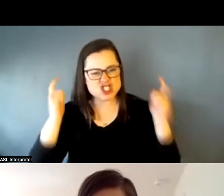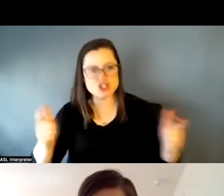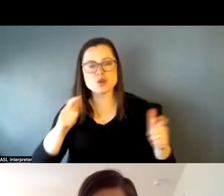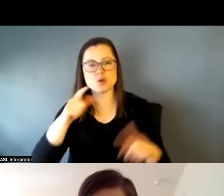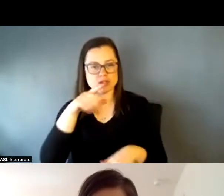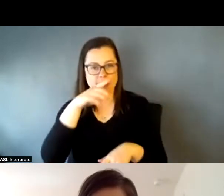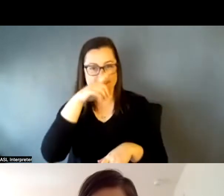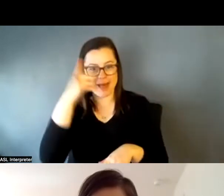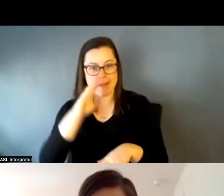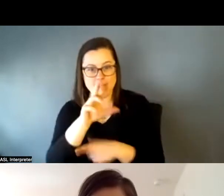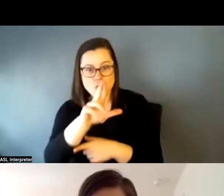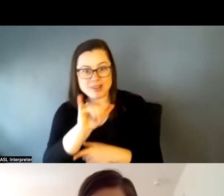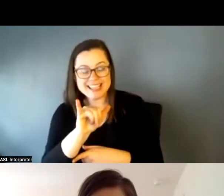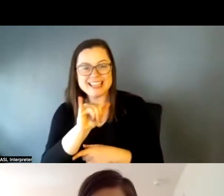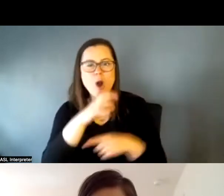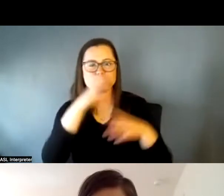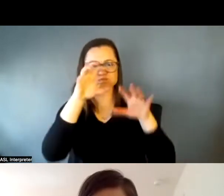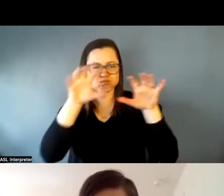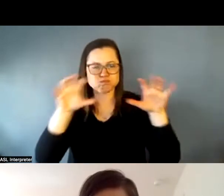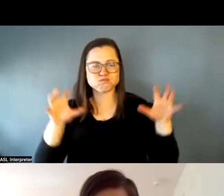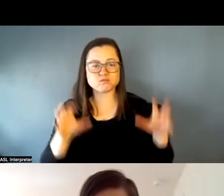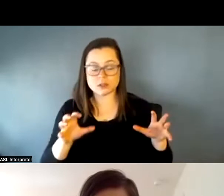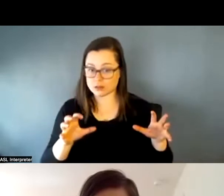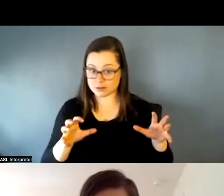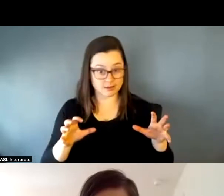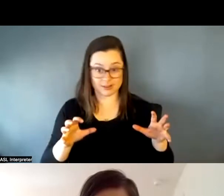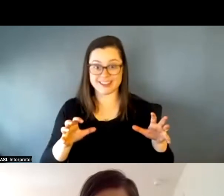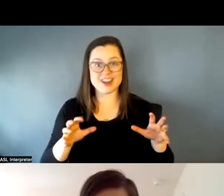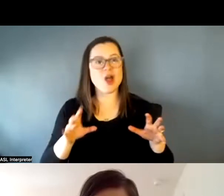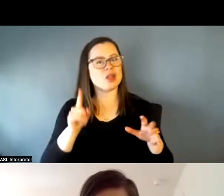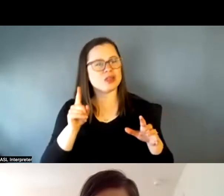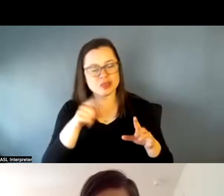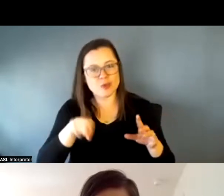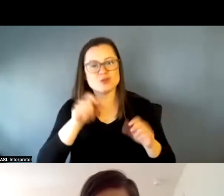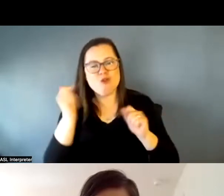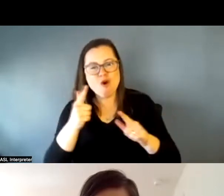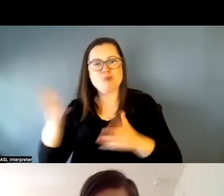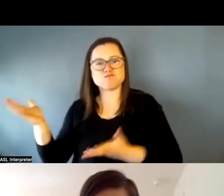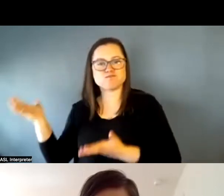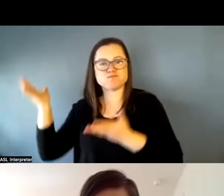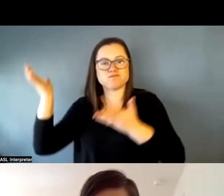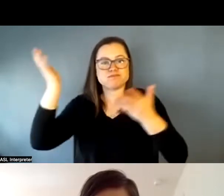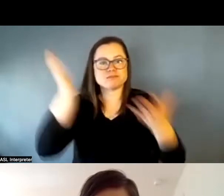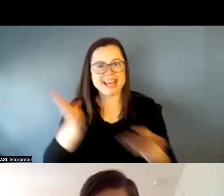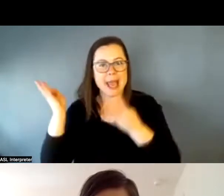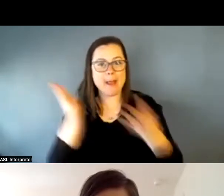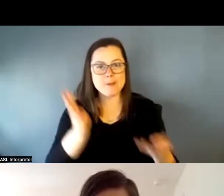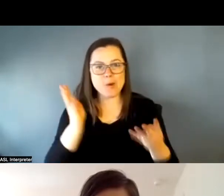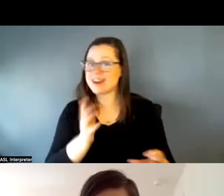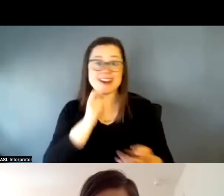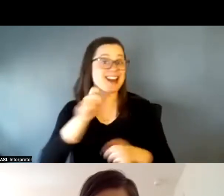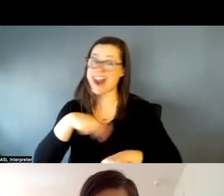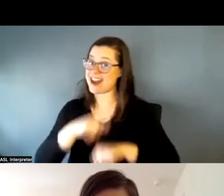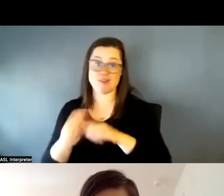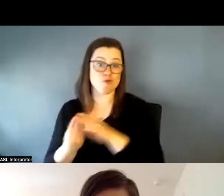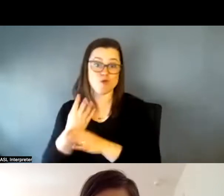these great berries on them. Well, those are all imported. Those are not native berries here. And so it's